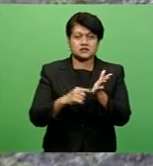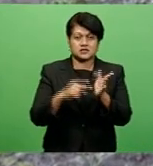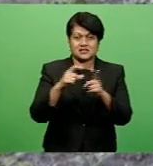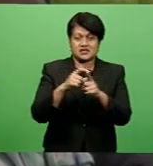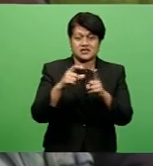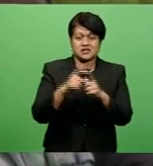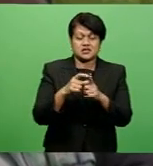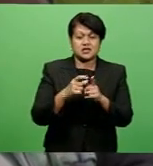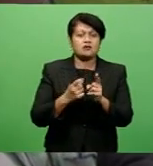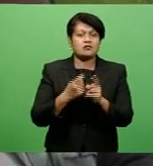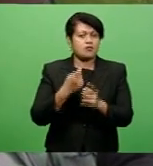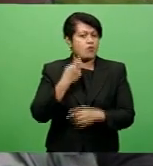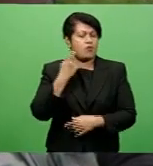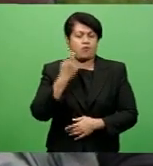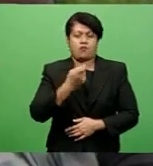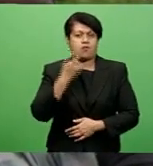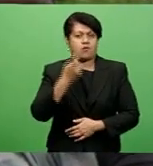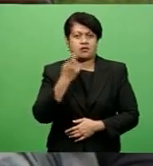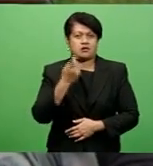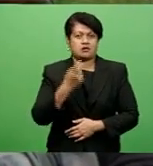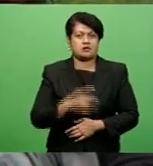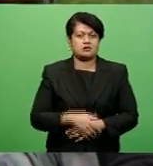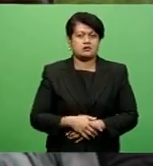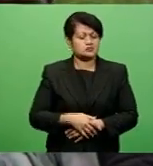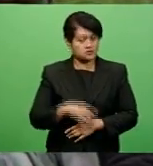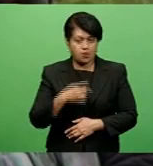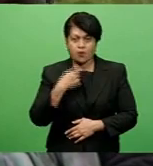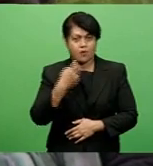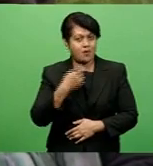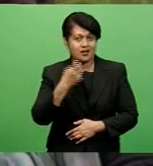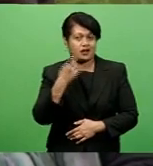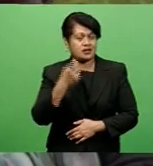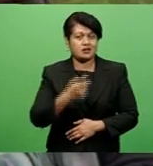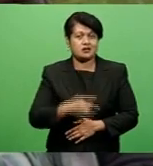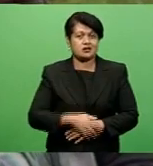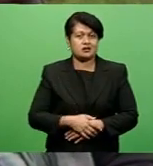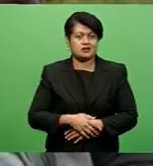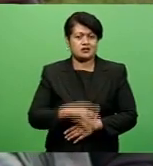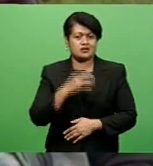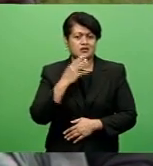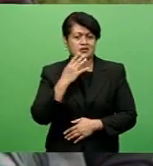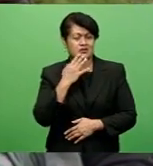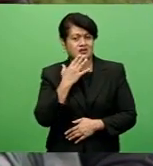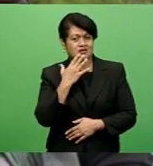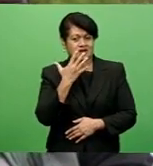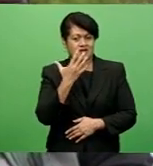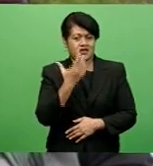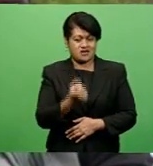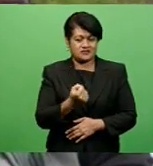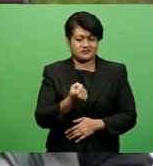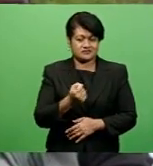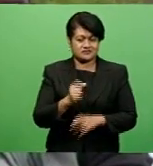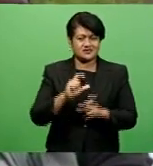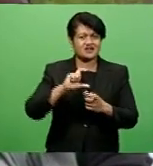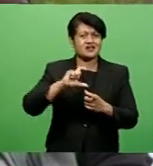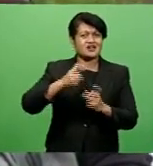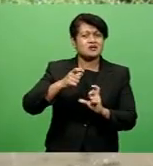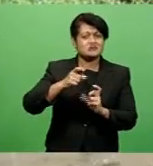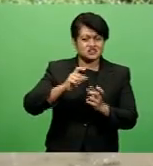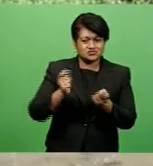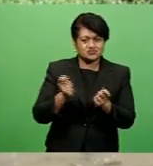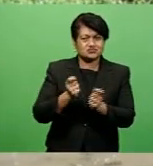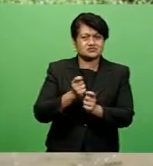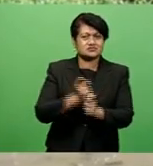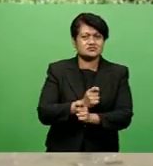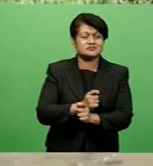is a worry. It is a worry when when you still have the climate changes happening in terms